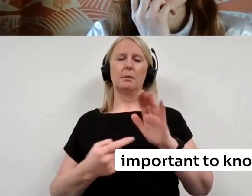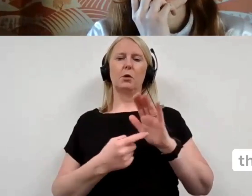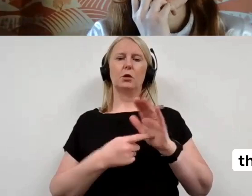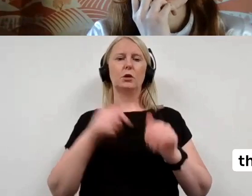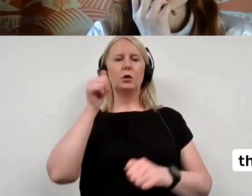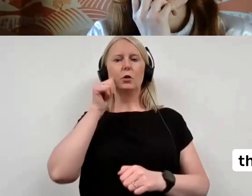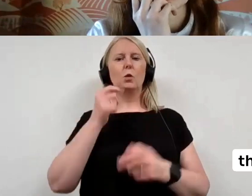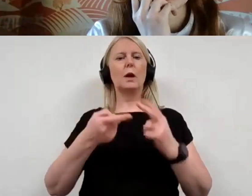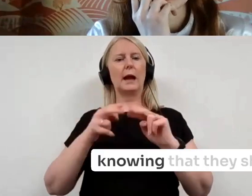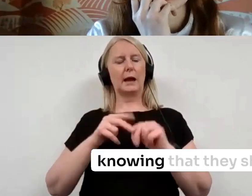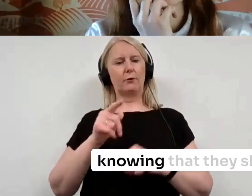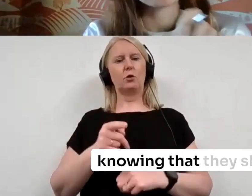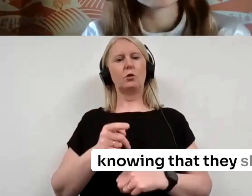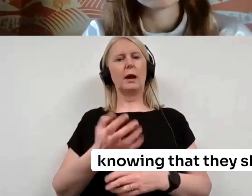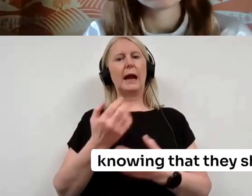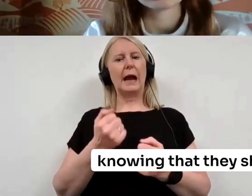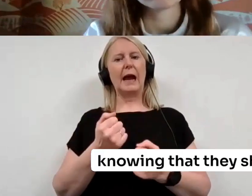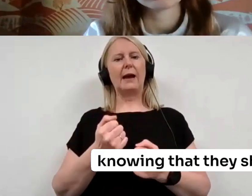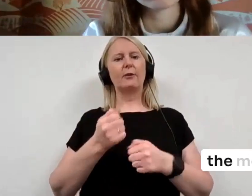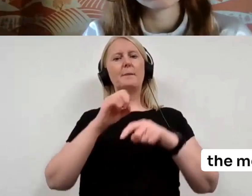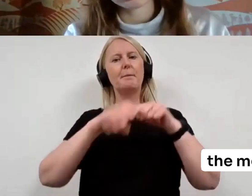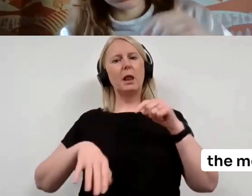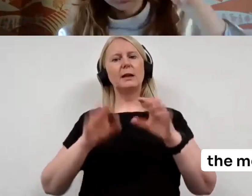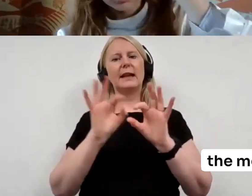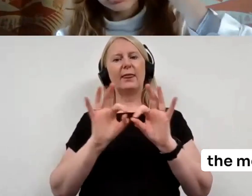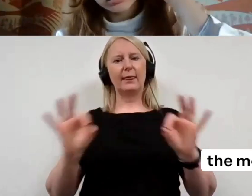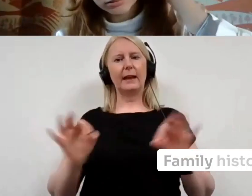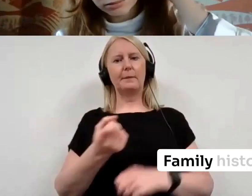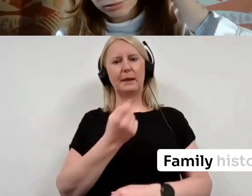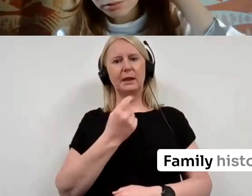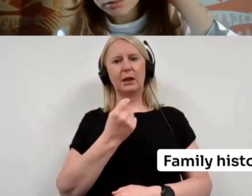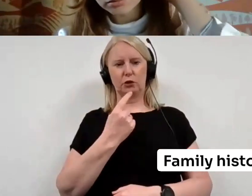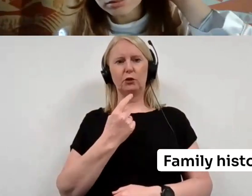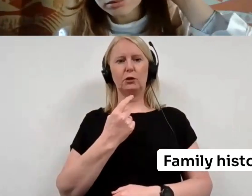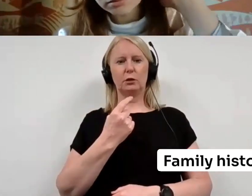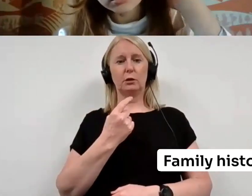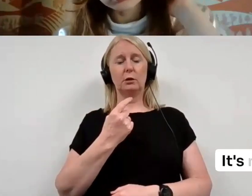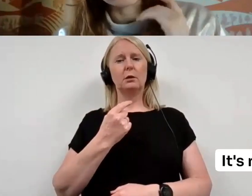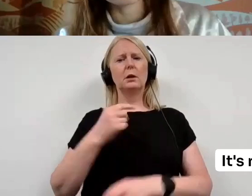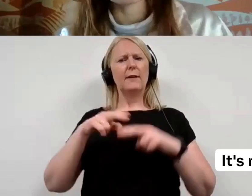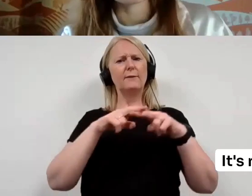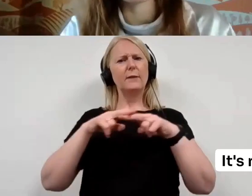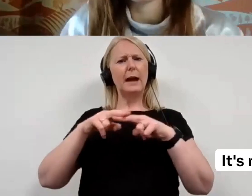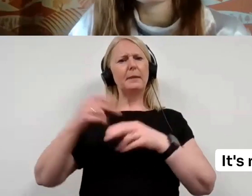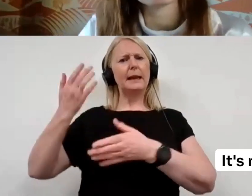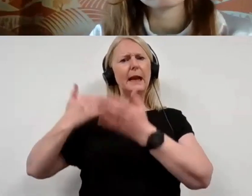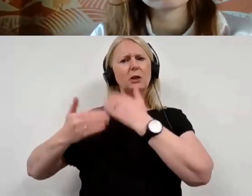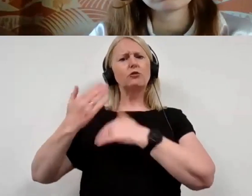you're on a blood thinner. So knowing that they should know that anyway, the medication. Family history is important. It's not